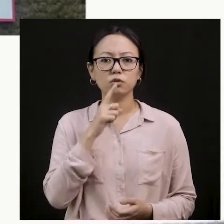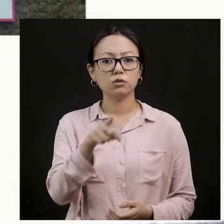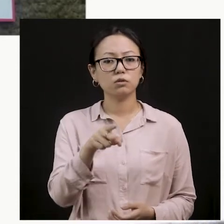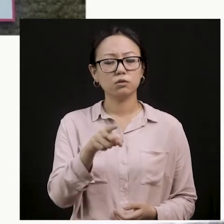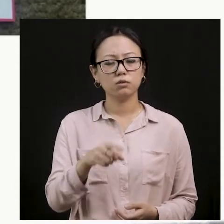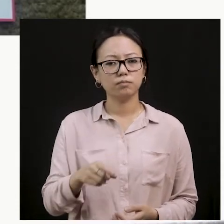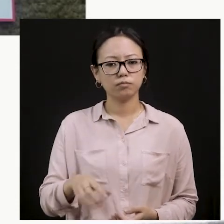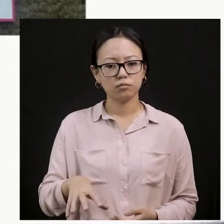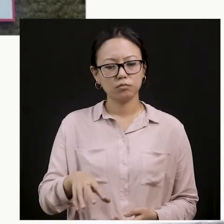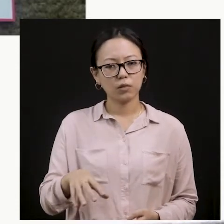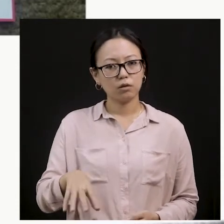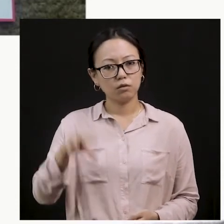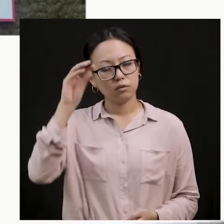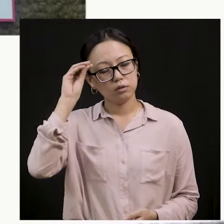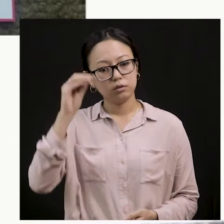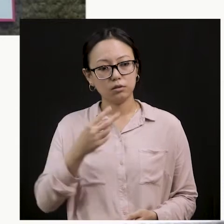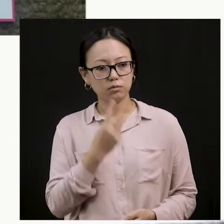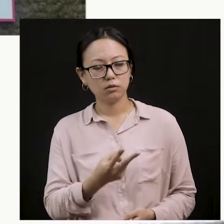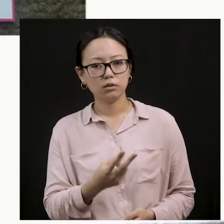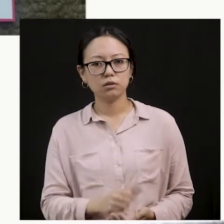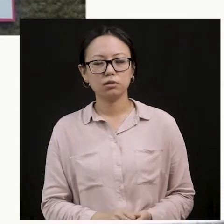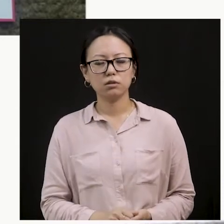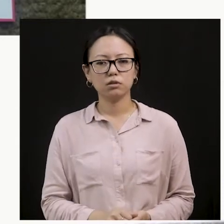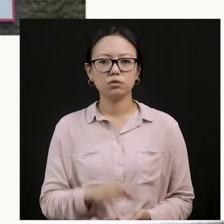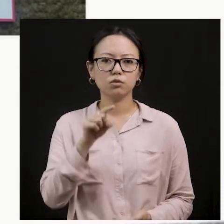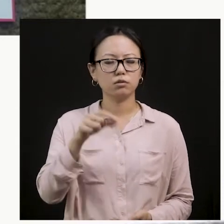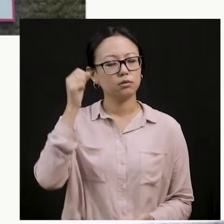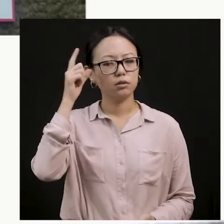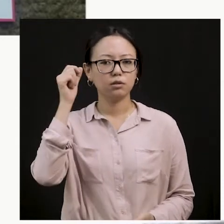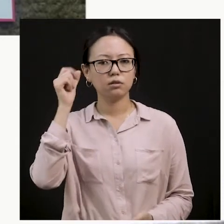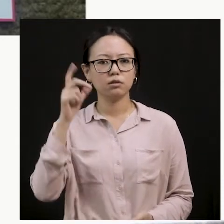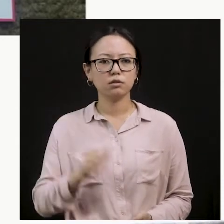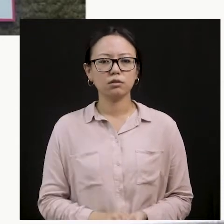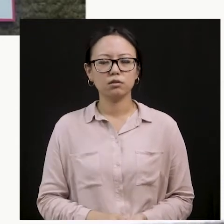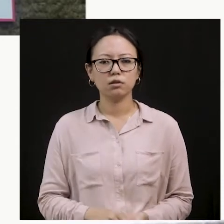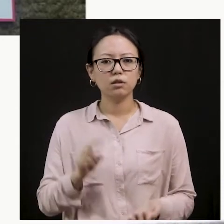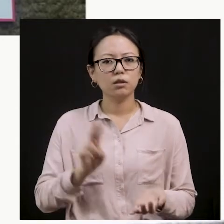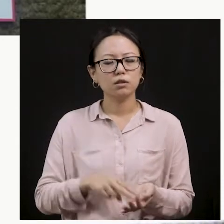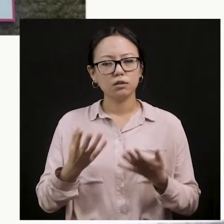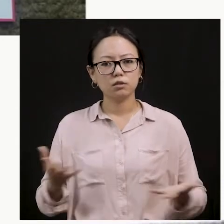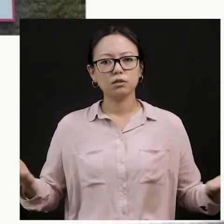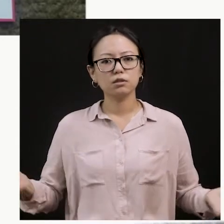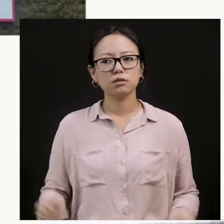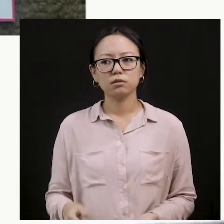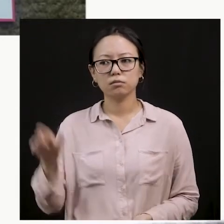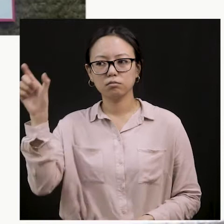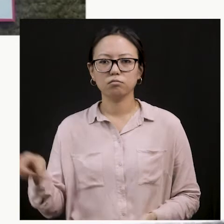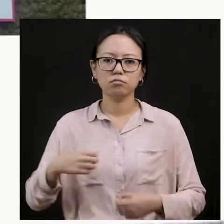learn about this and you will learn to differentiate between the natural things and man-made